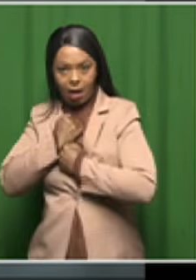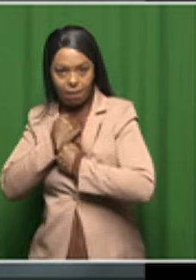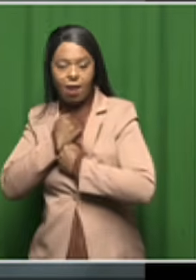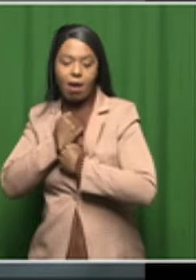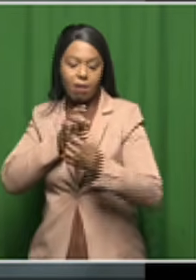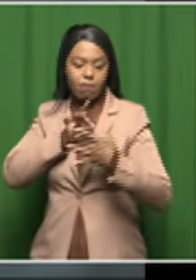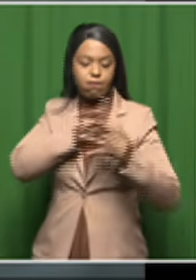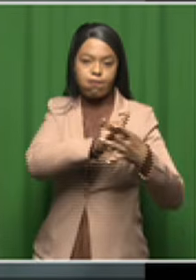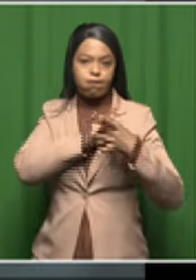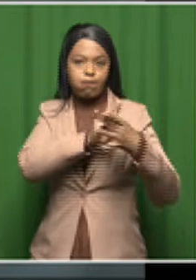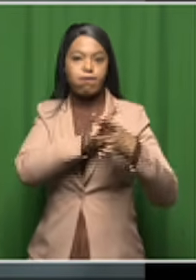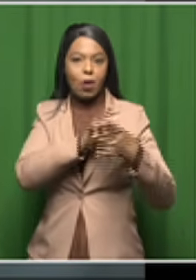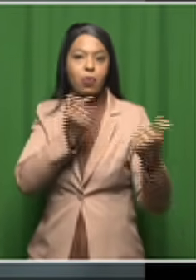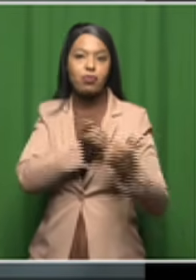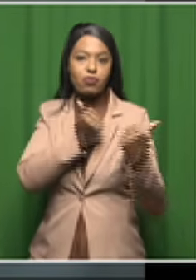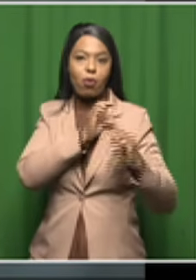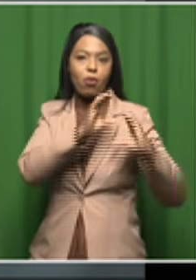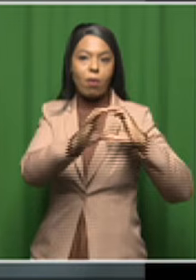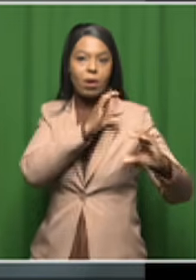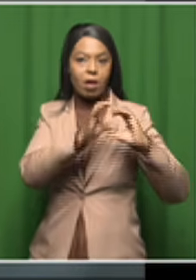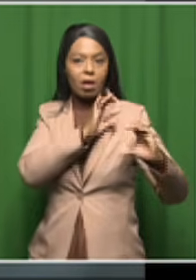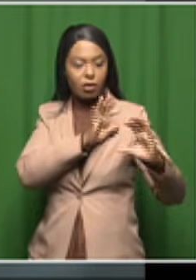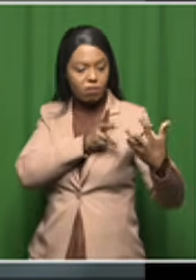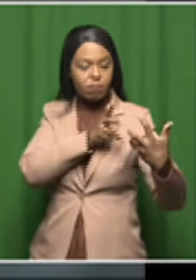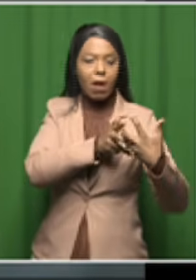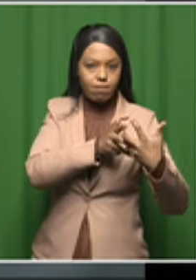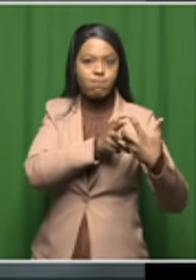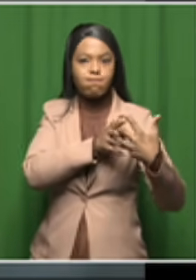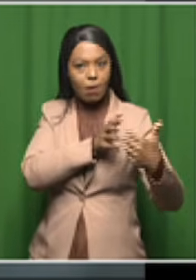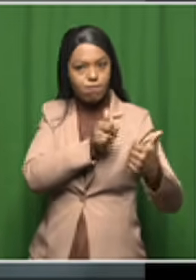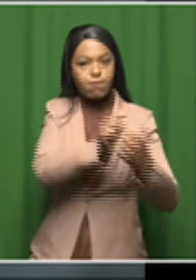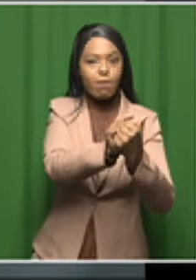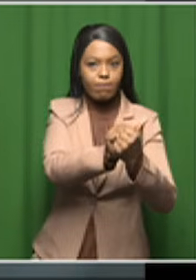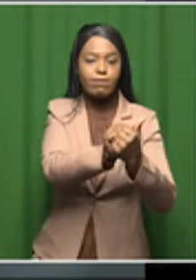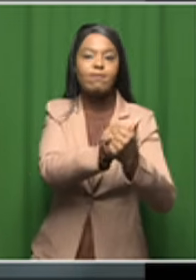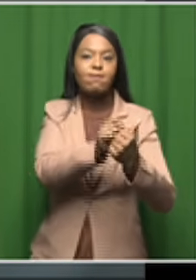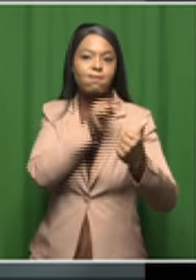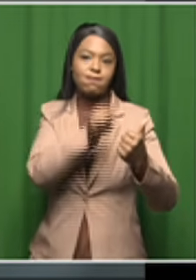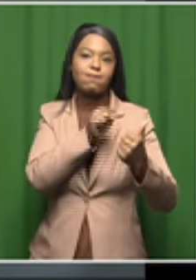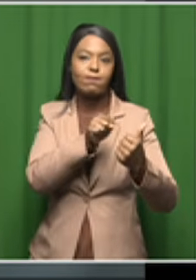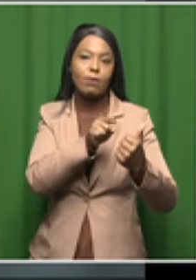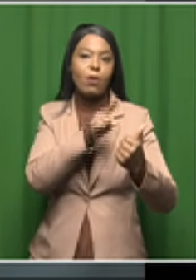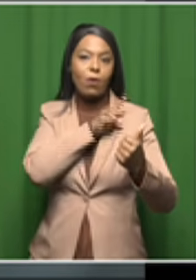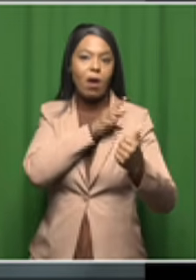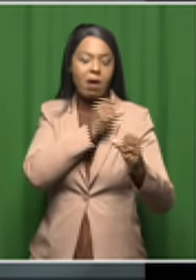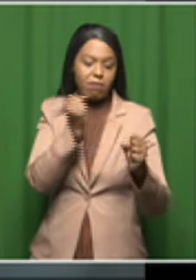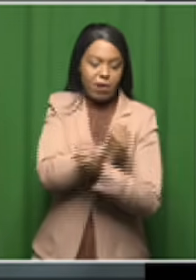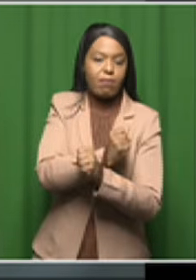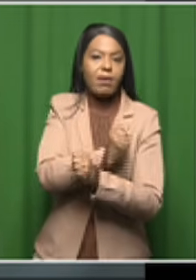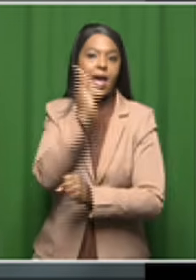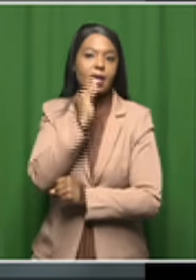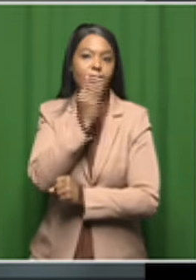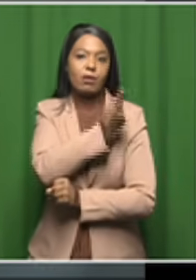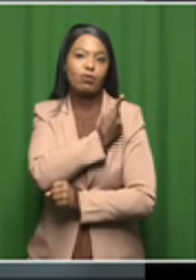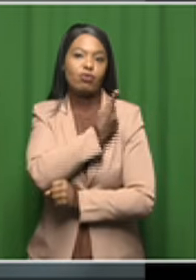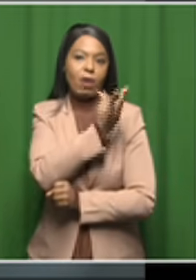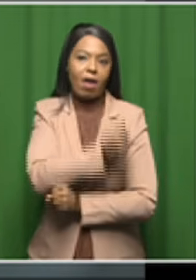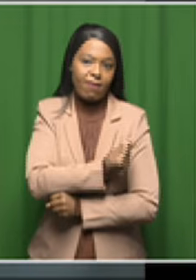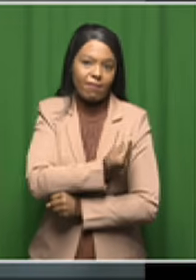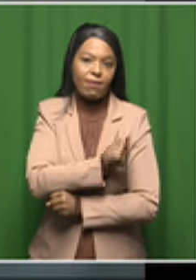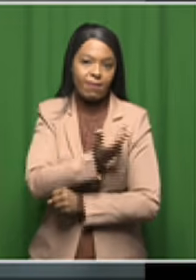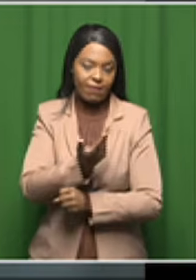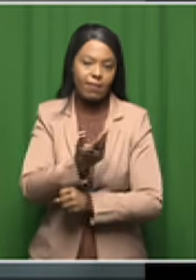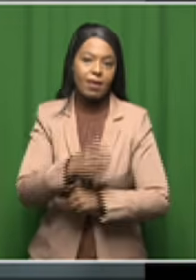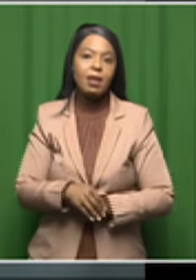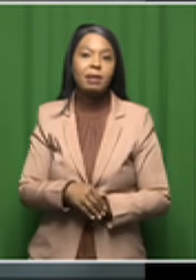why it came over as a collaboration. Because we had the similar experiences. And in a